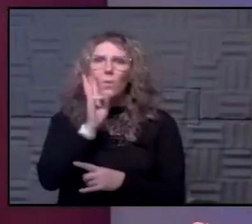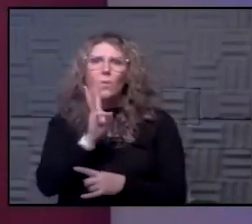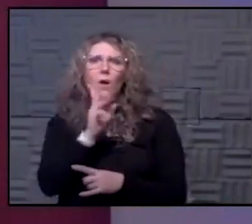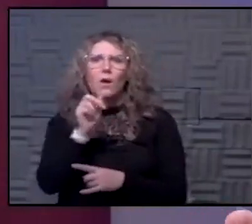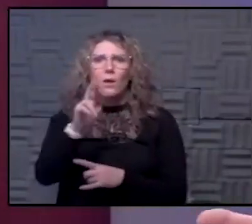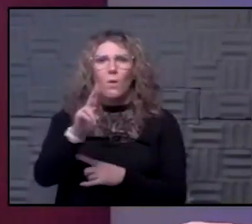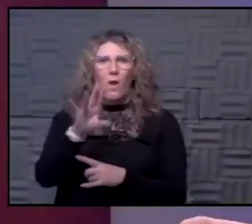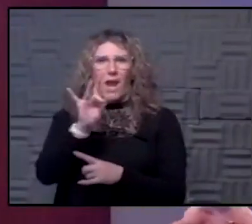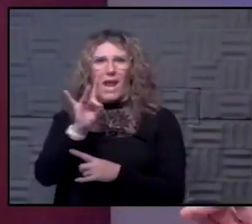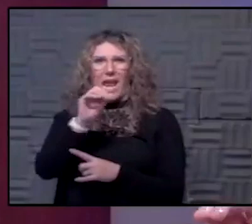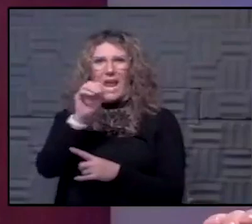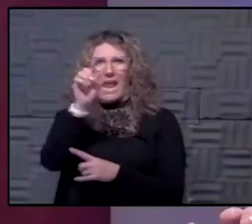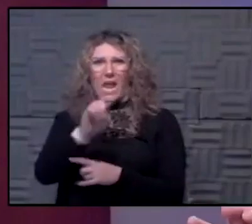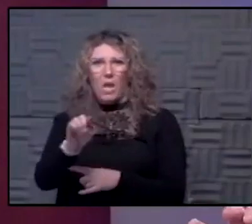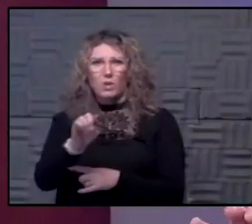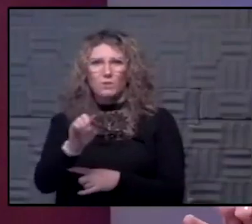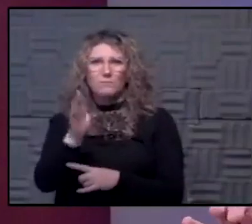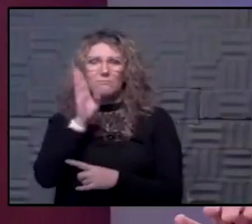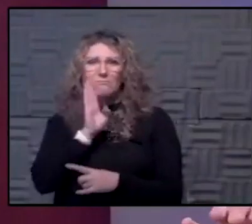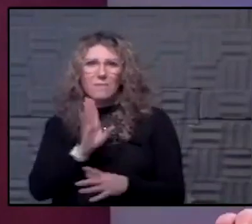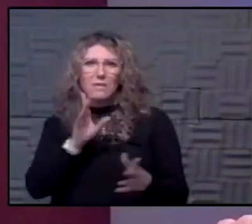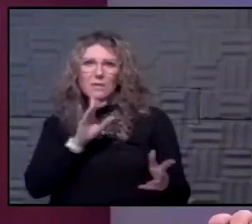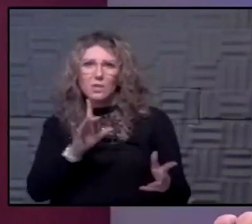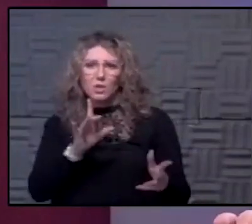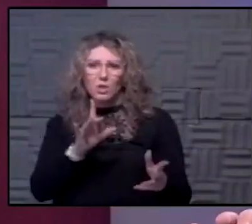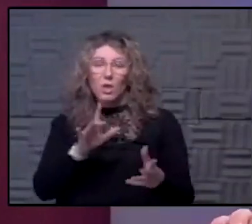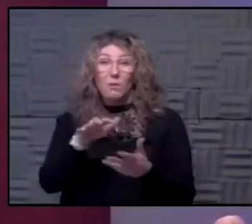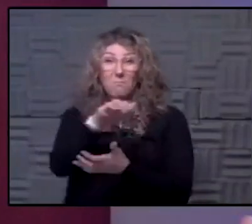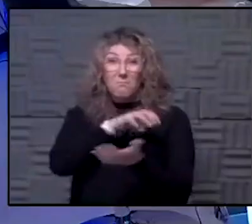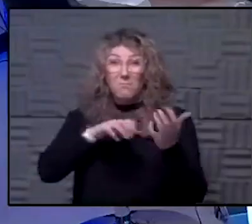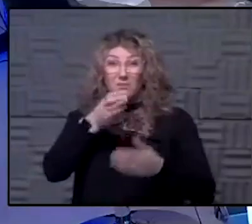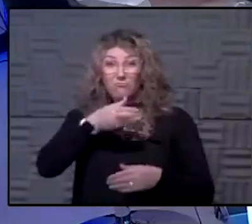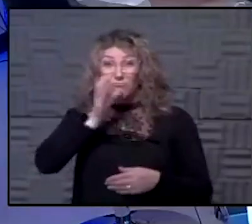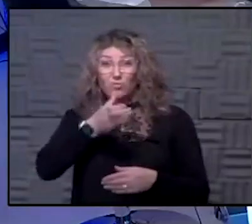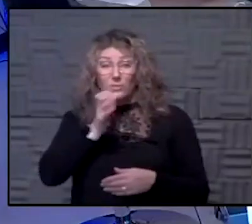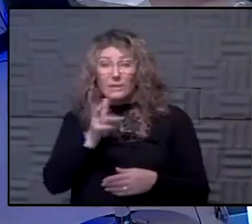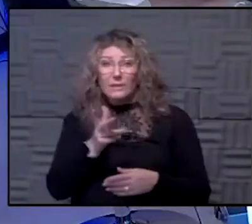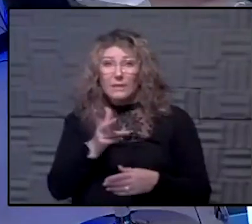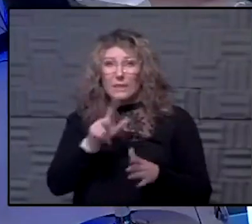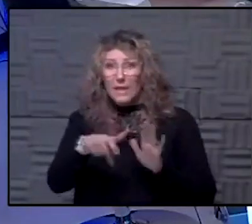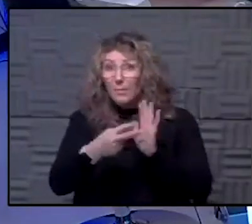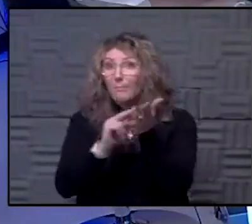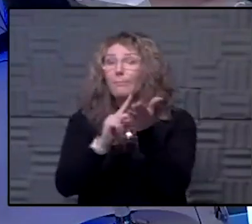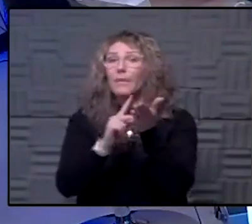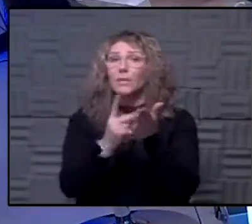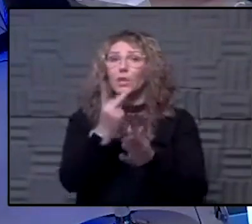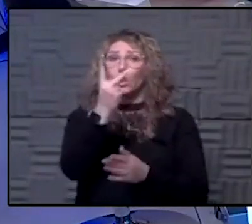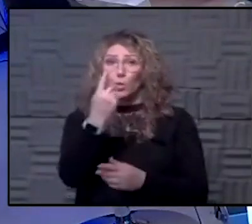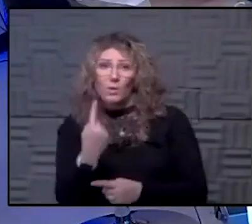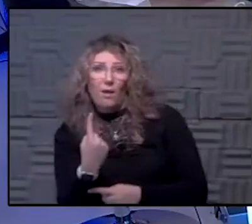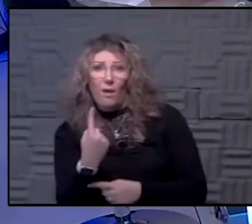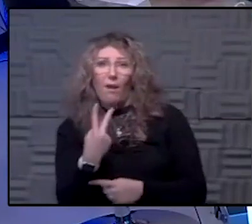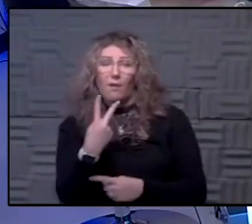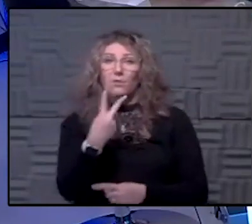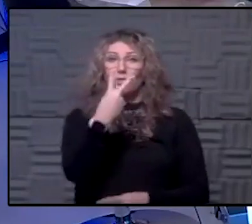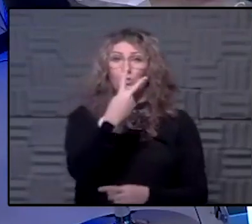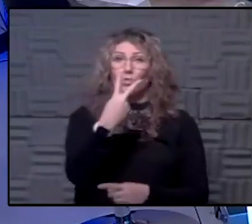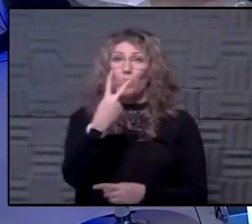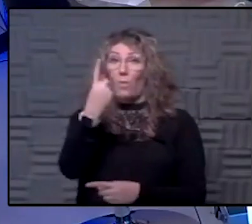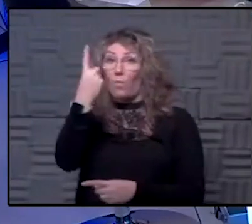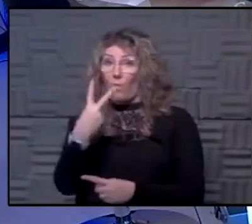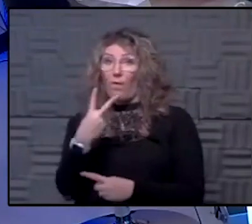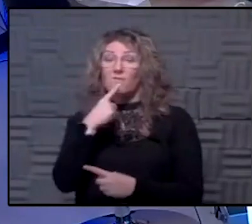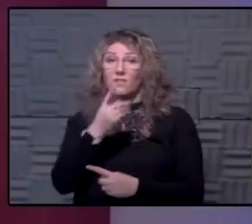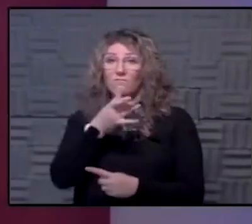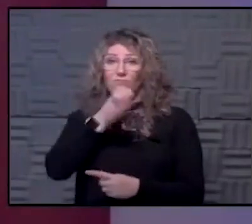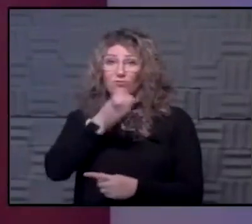of beer. So a drink at a bar, mixed drink, much, is right? is a 2.5 drink. So you don't have to